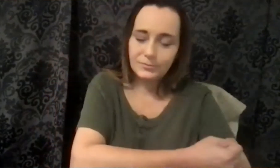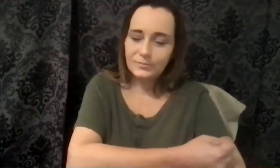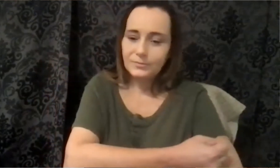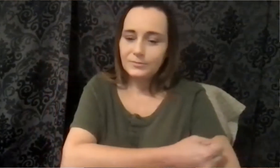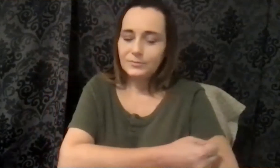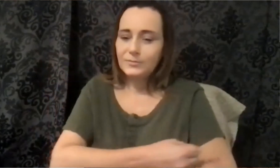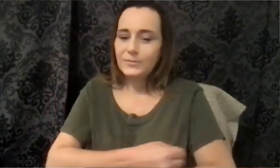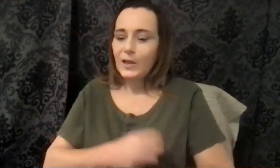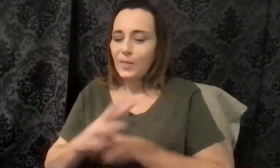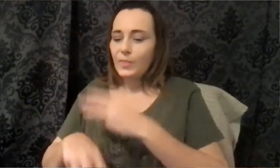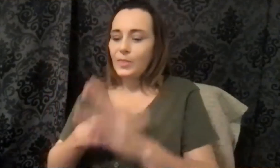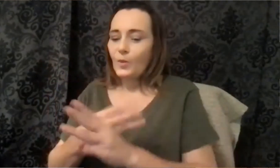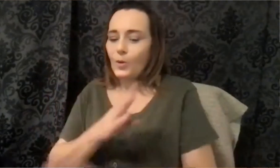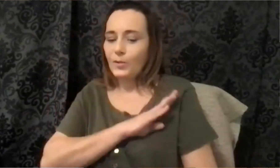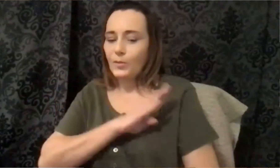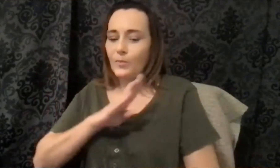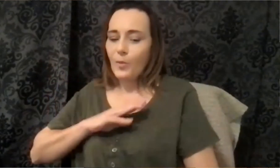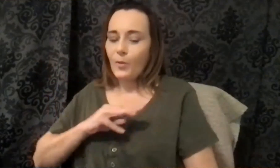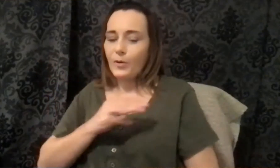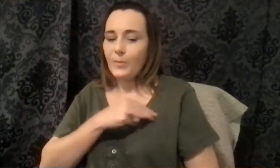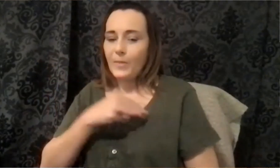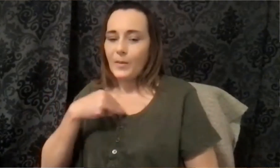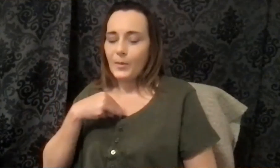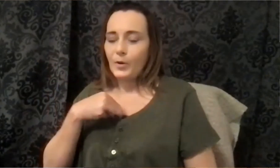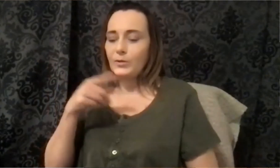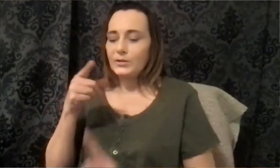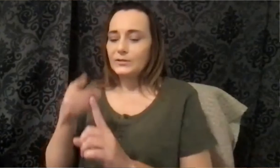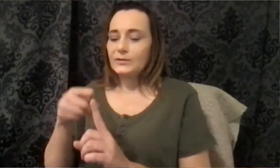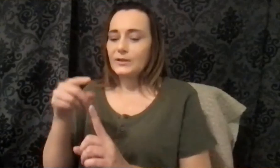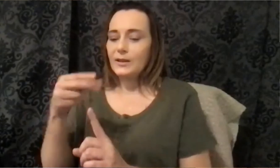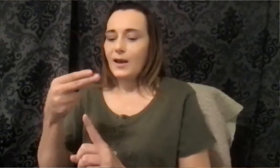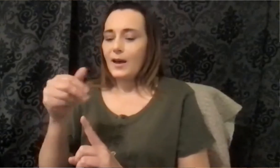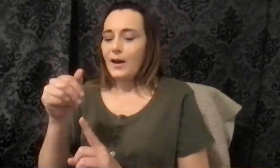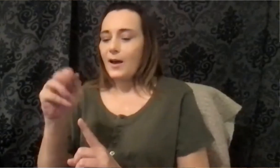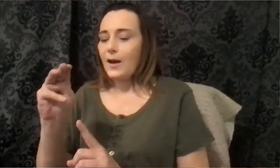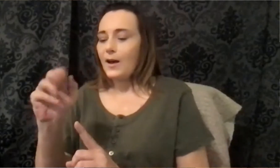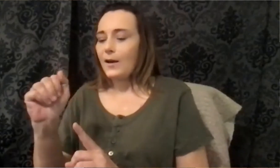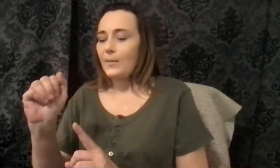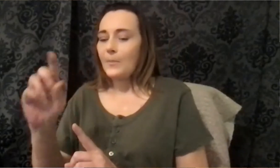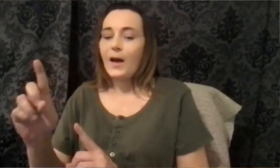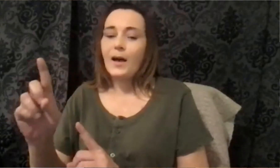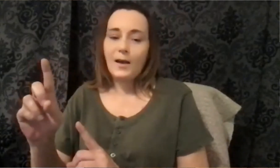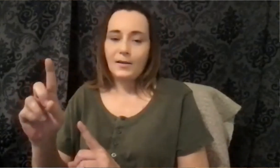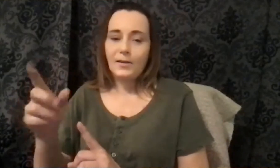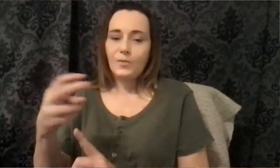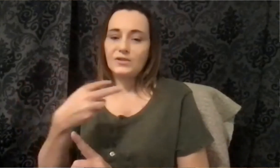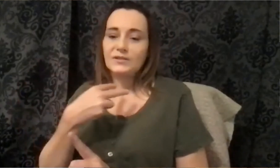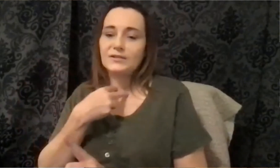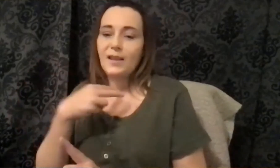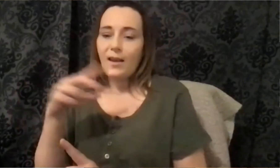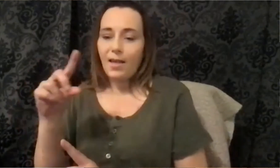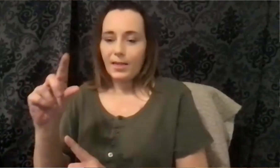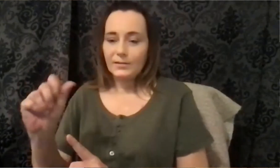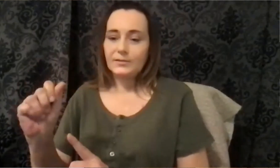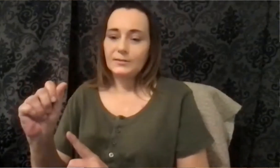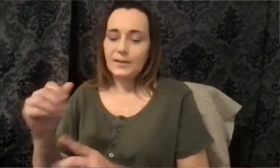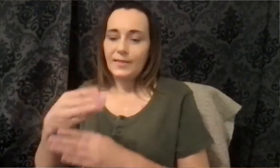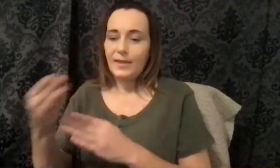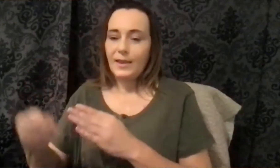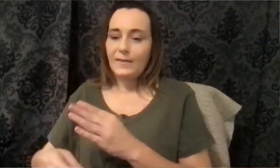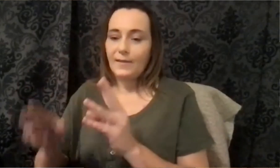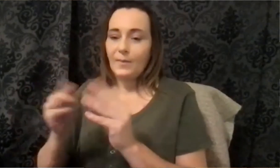Hamed, I mentioned his name before, got stuck in Los Angeles at the close of the meeting. It took